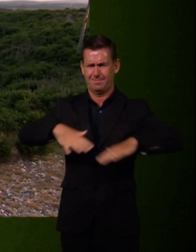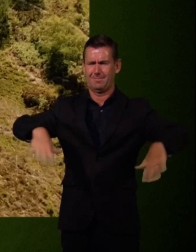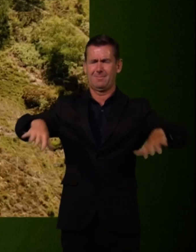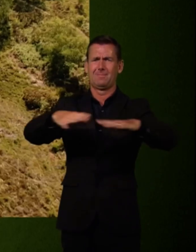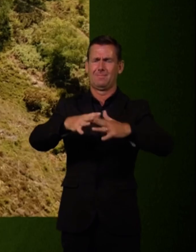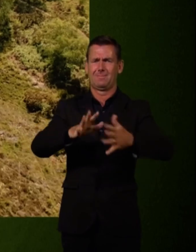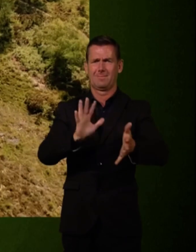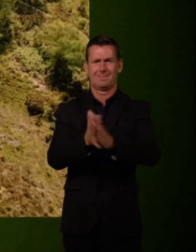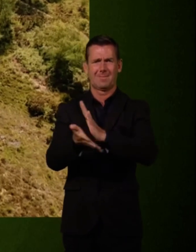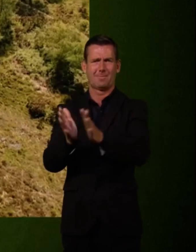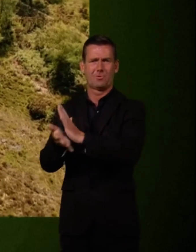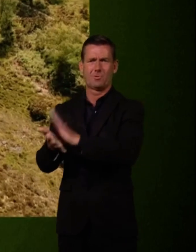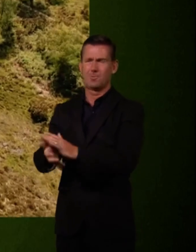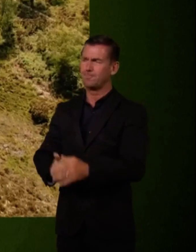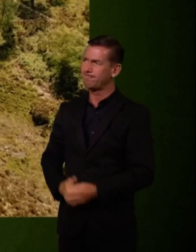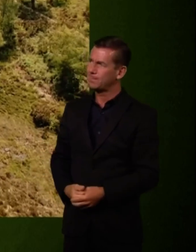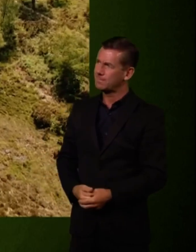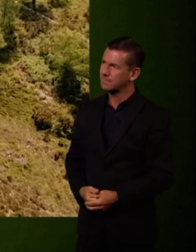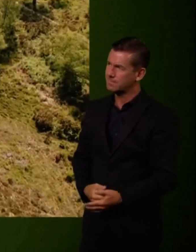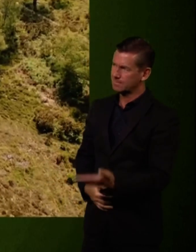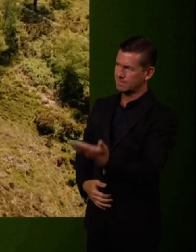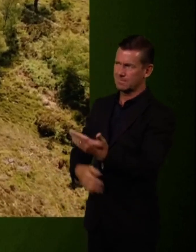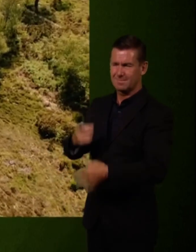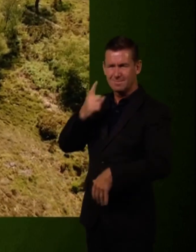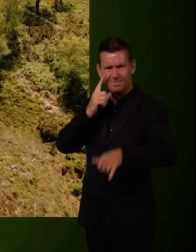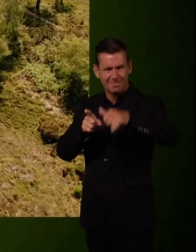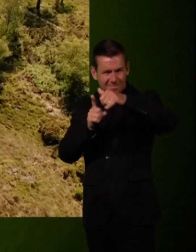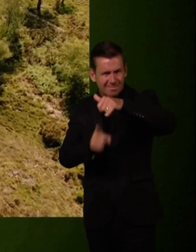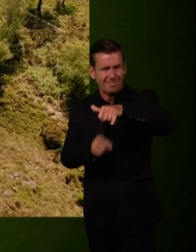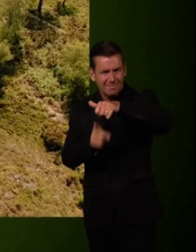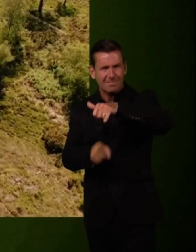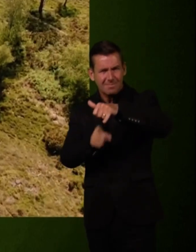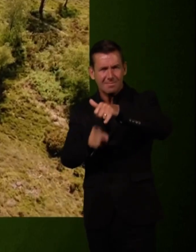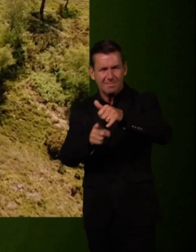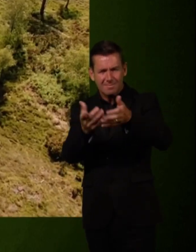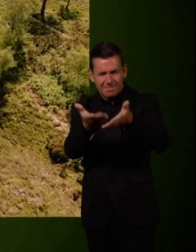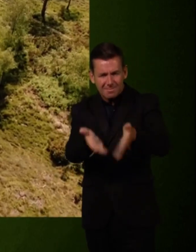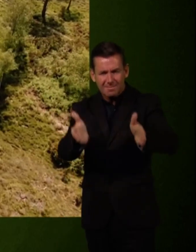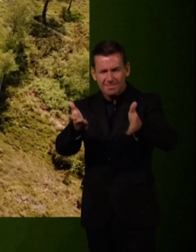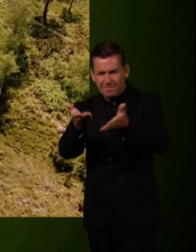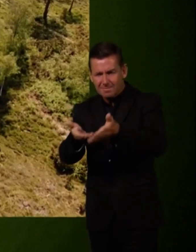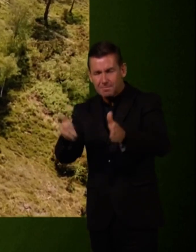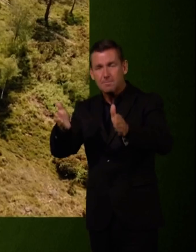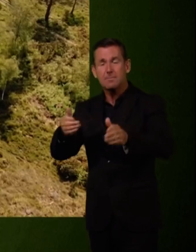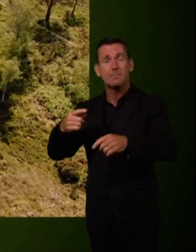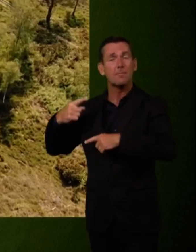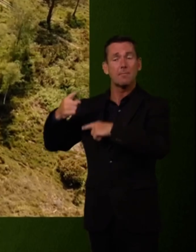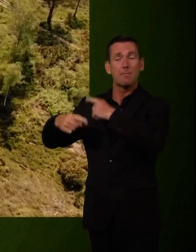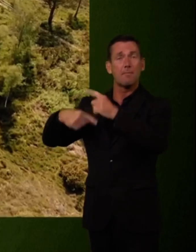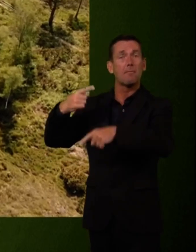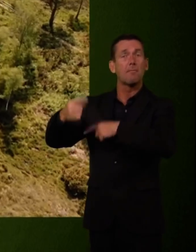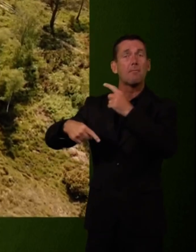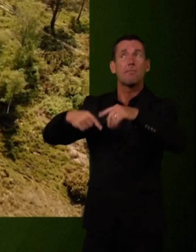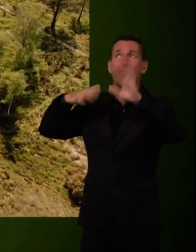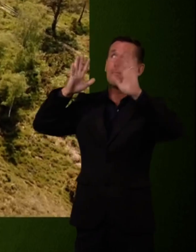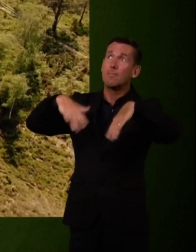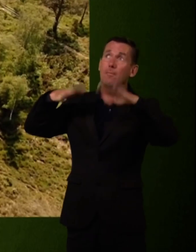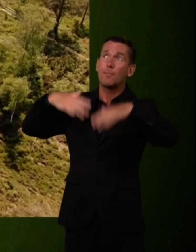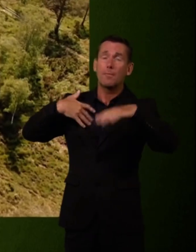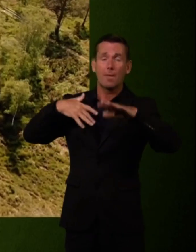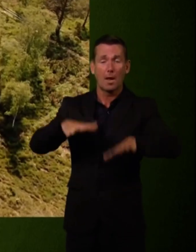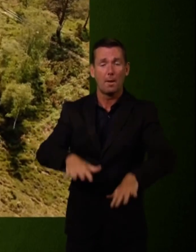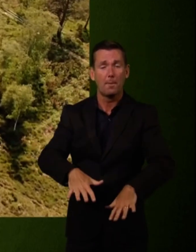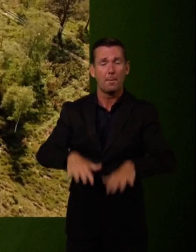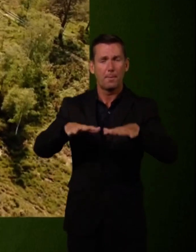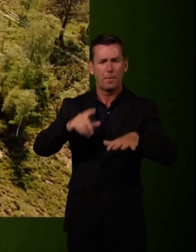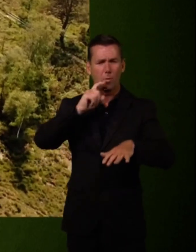permanently scarred with bomb craters. And over time, those bomb craters filled up with water, and that